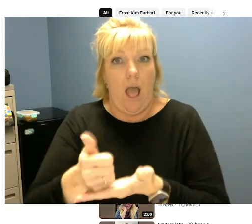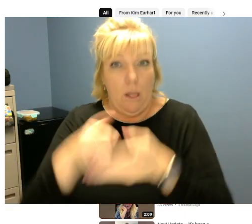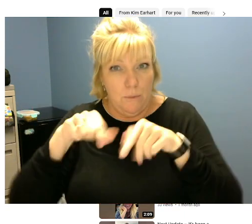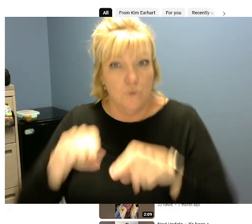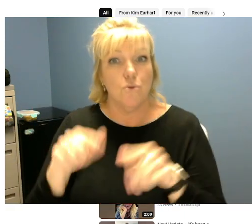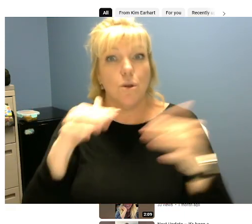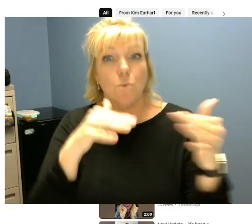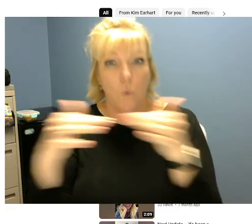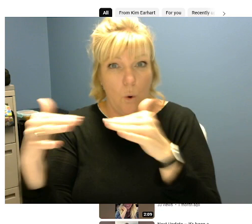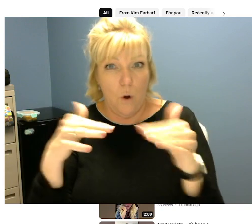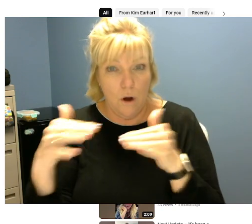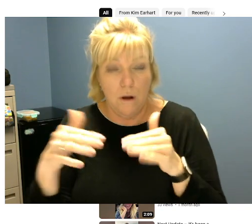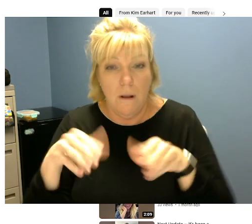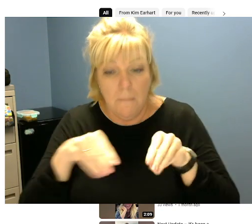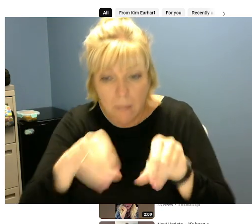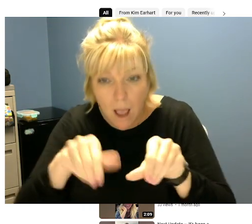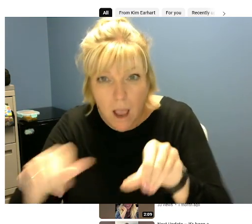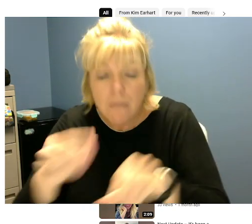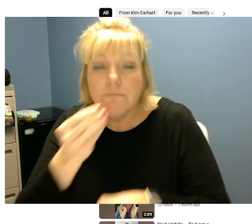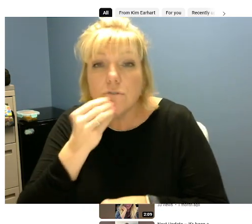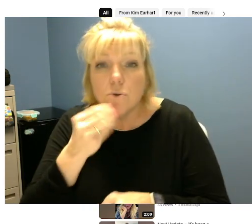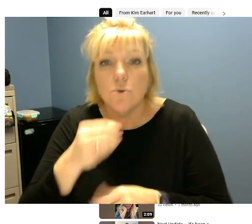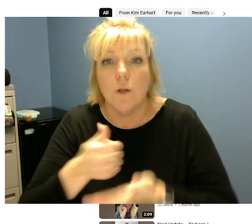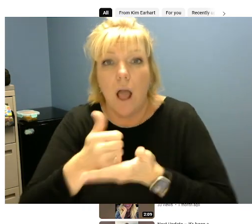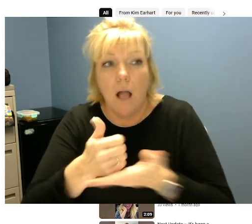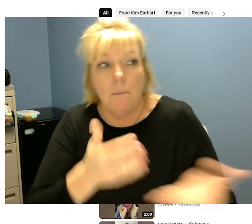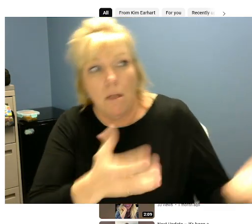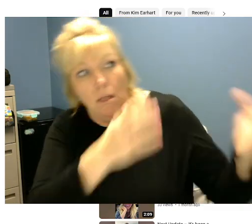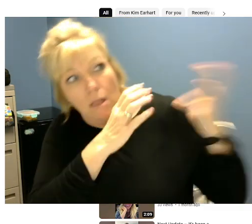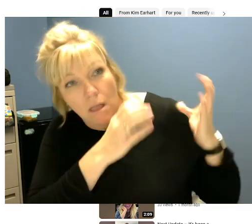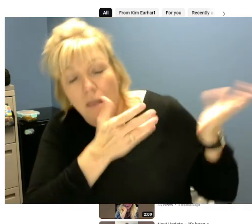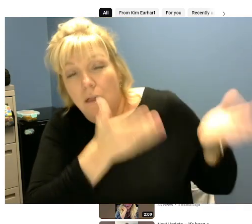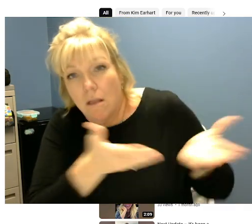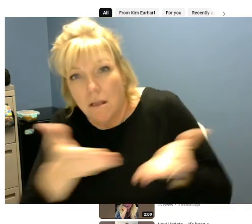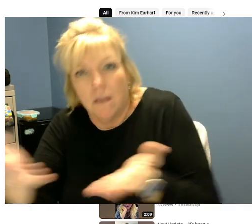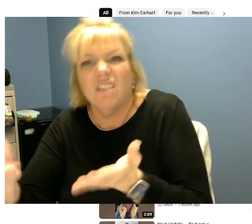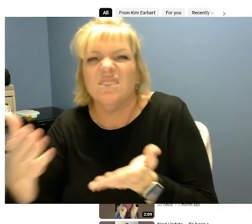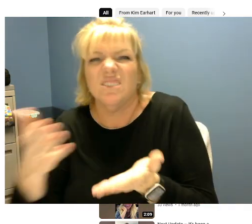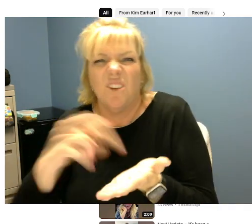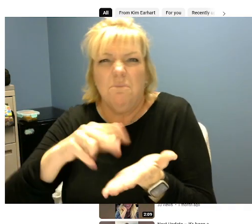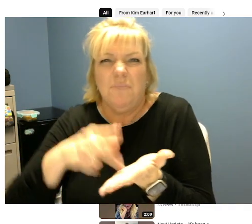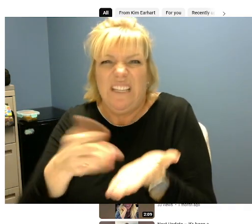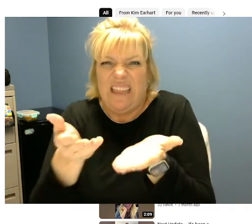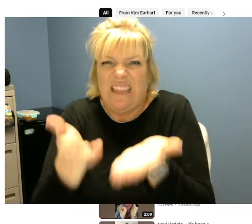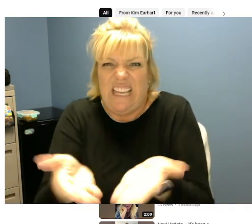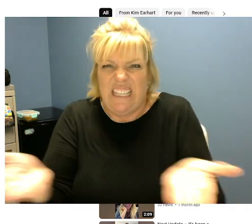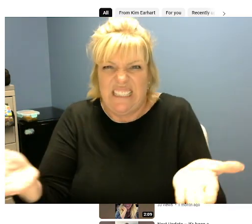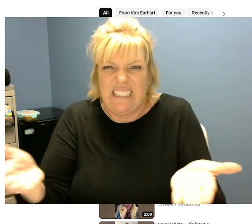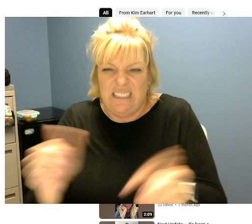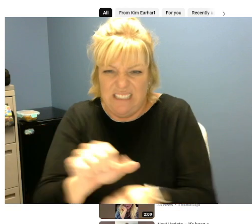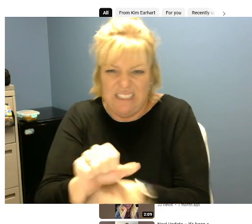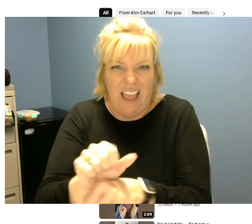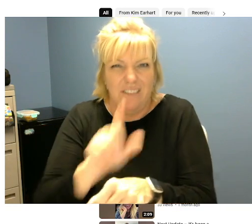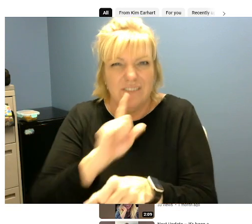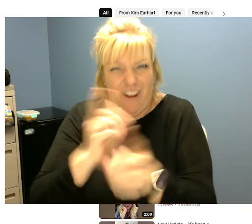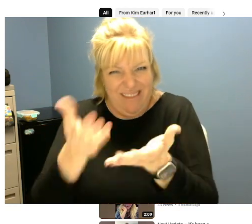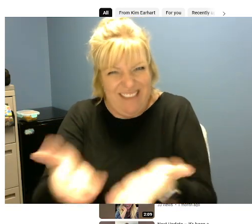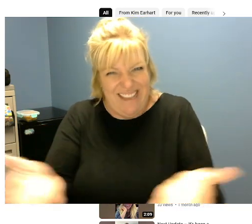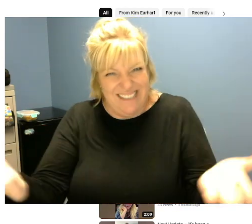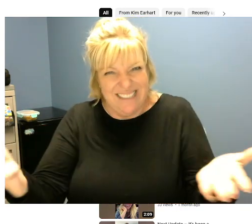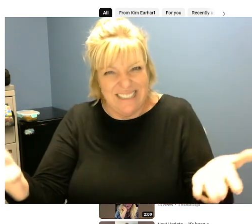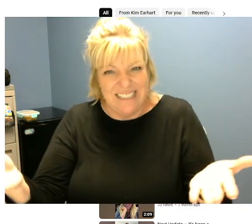move supplies, and so that they could be kept as contraband of war. So this is a great kind of like loophole,